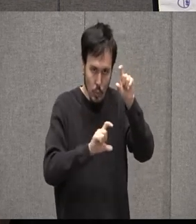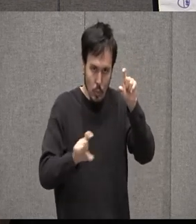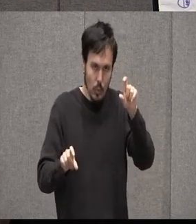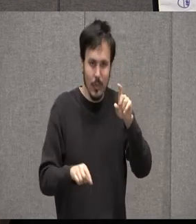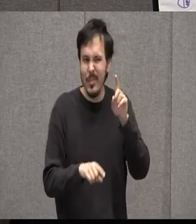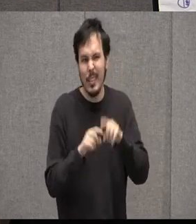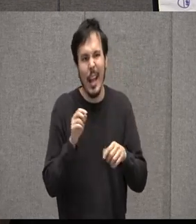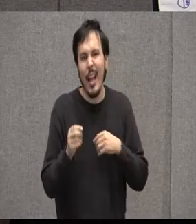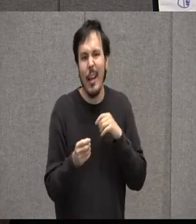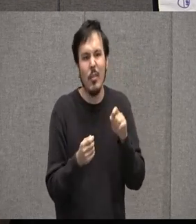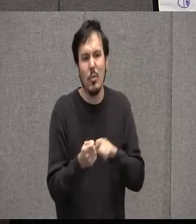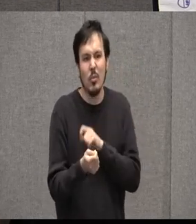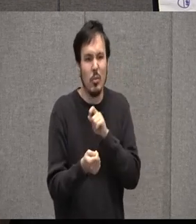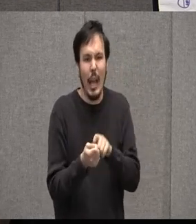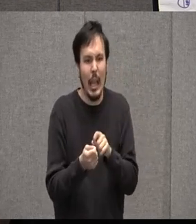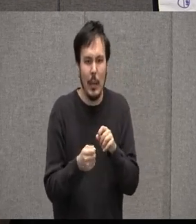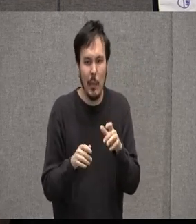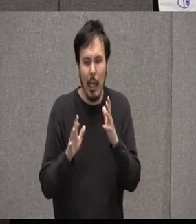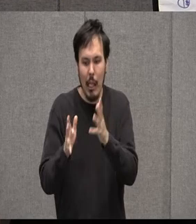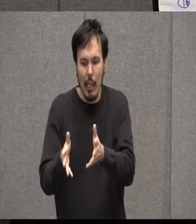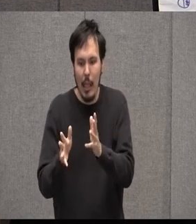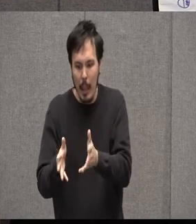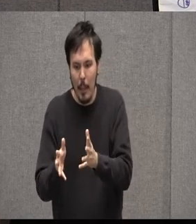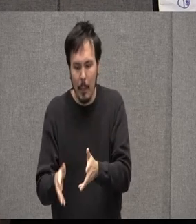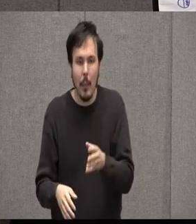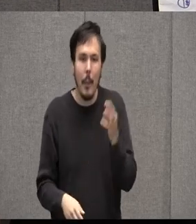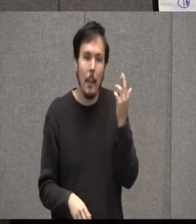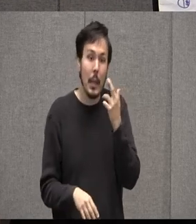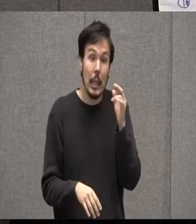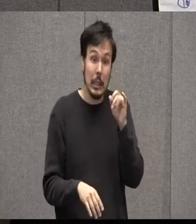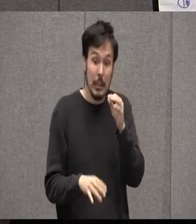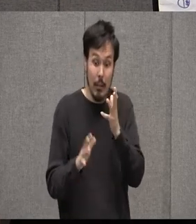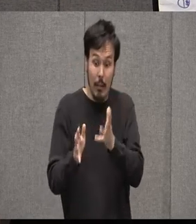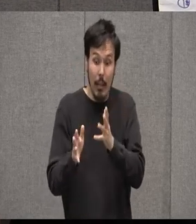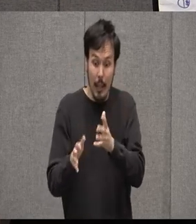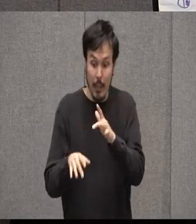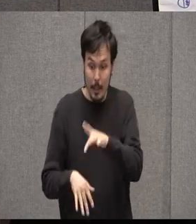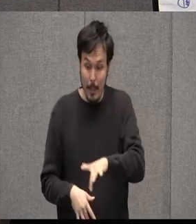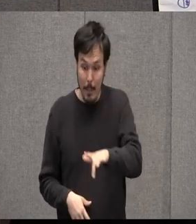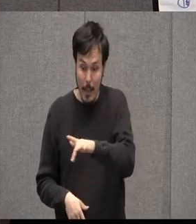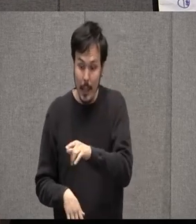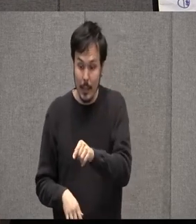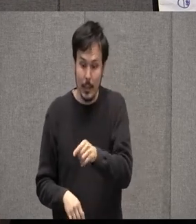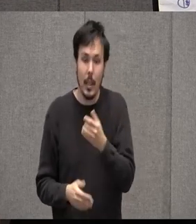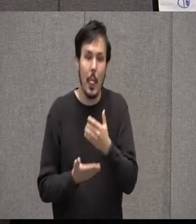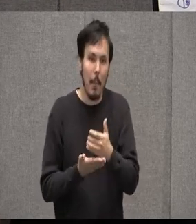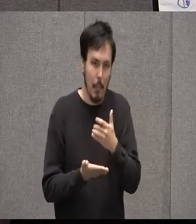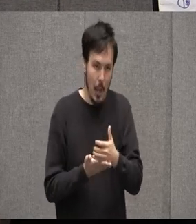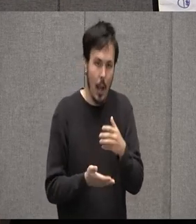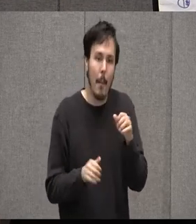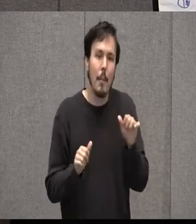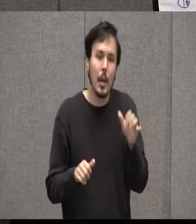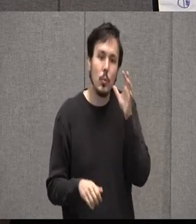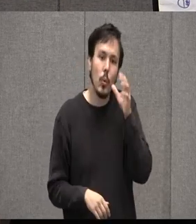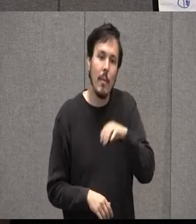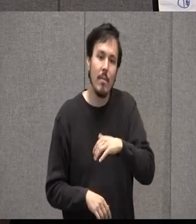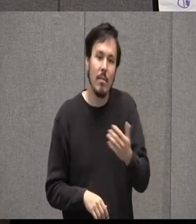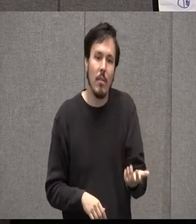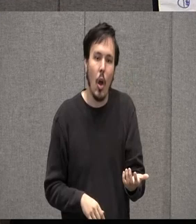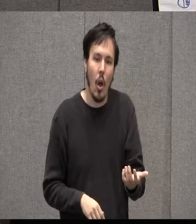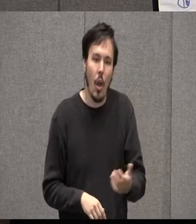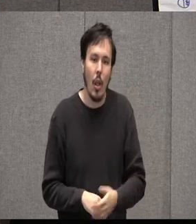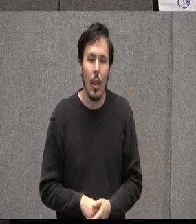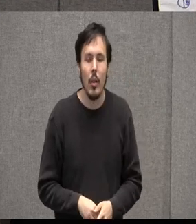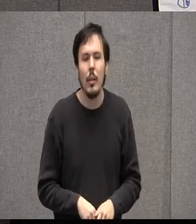have random space in there, otherwise the pots will tip over. All right, so if I had 2 pots in a